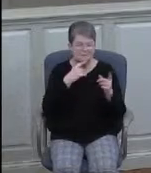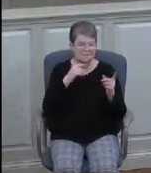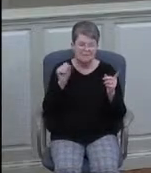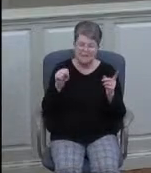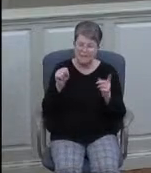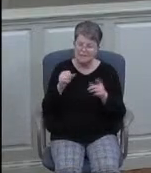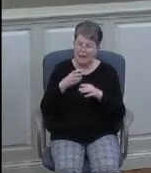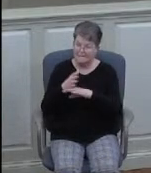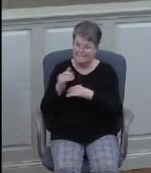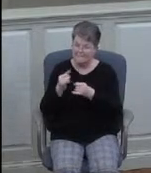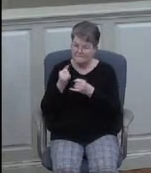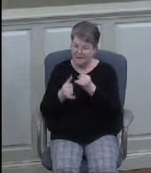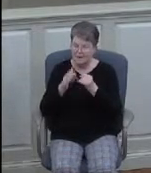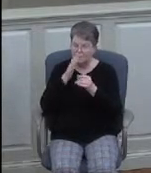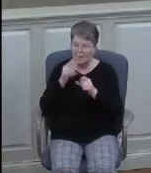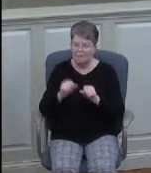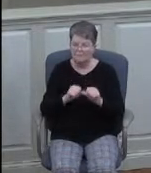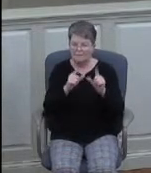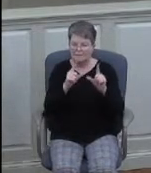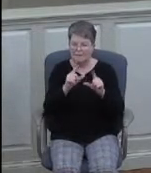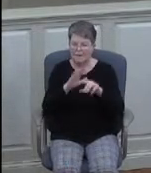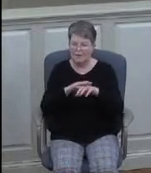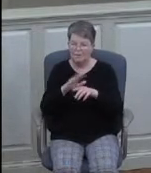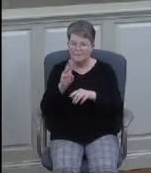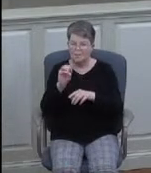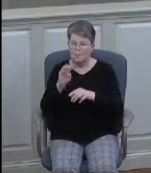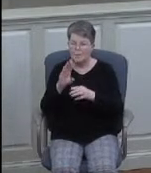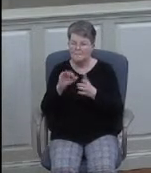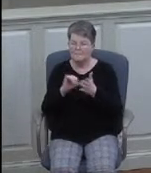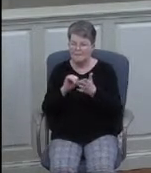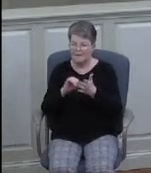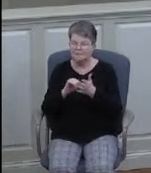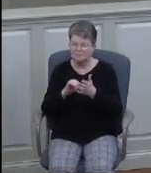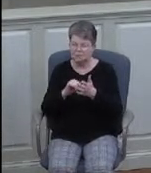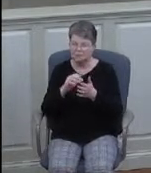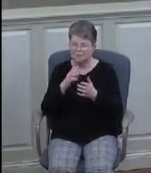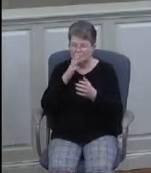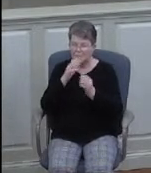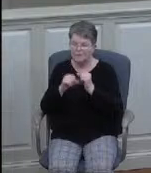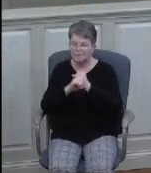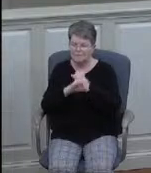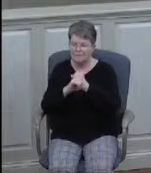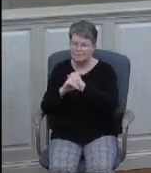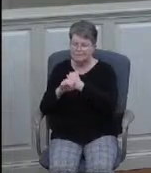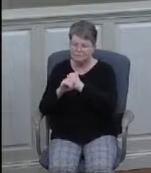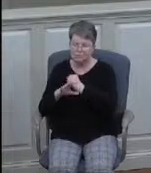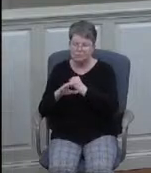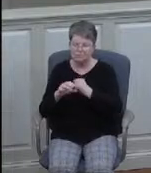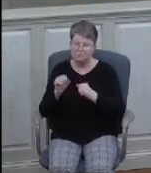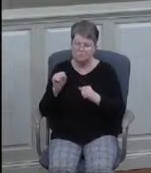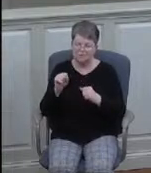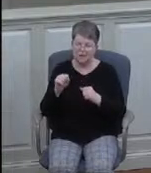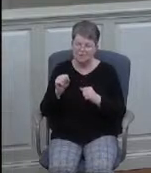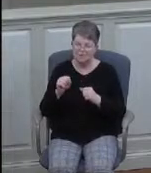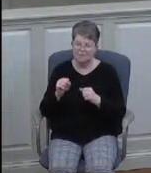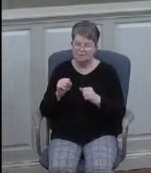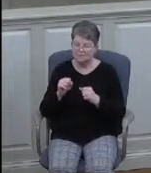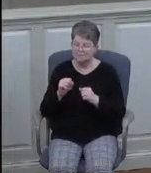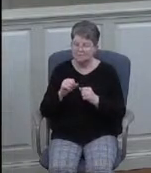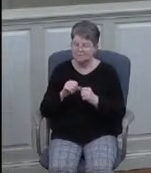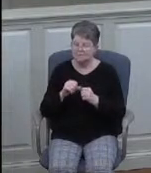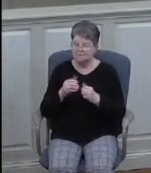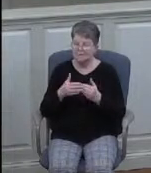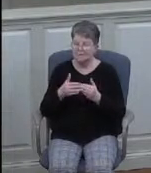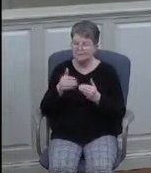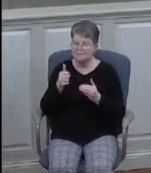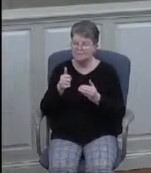final, we'll put it up on the website, and we'll, yes, it will be publishable. And so, yes, it would be then